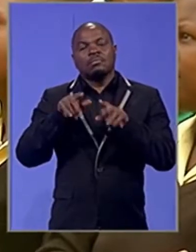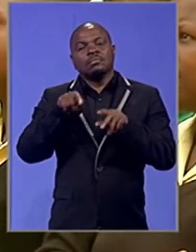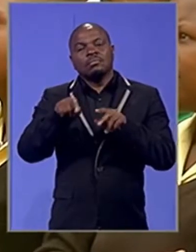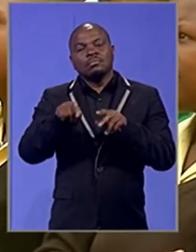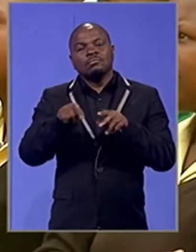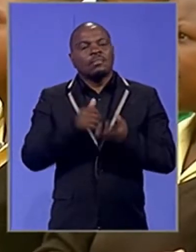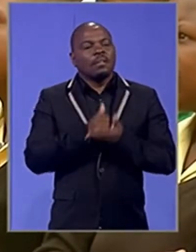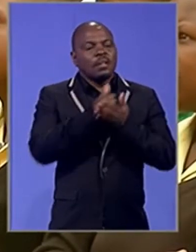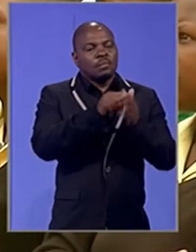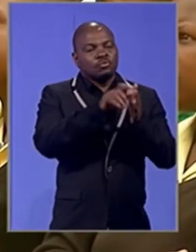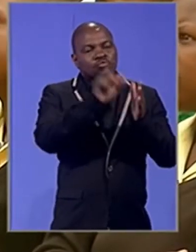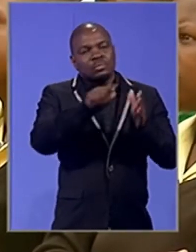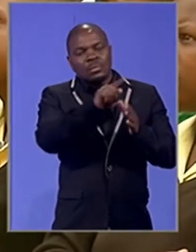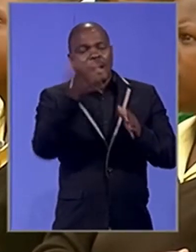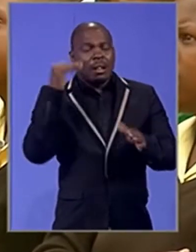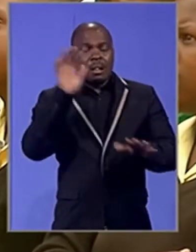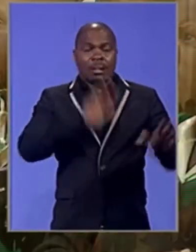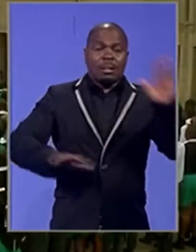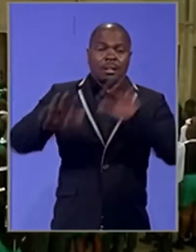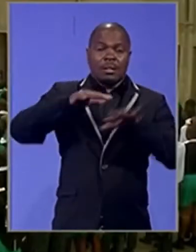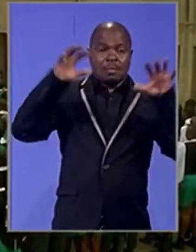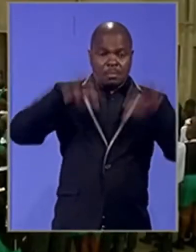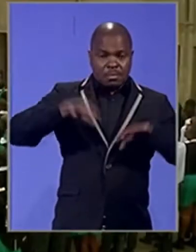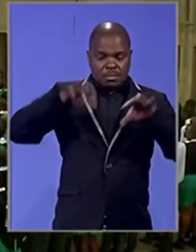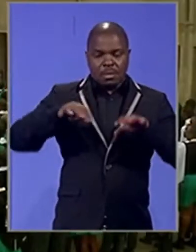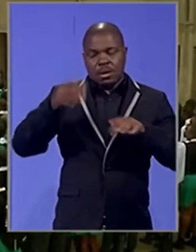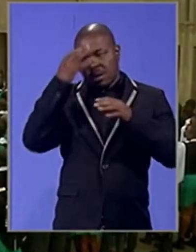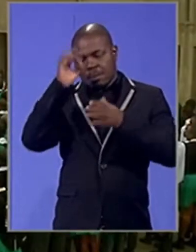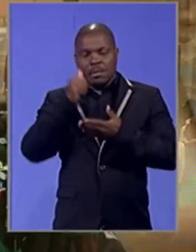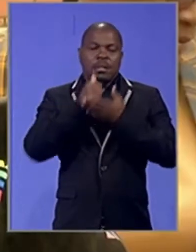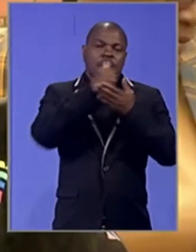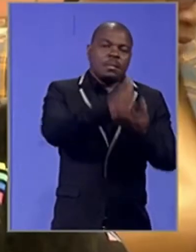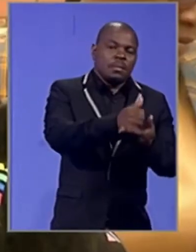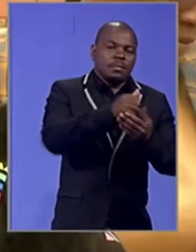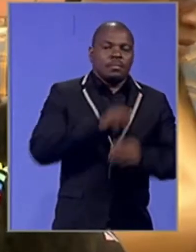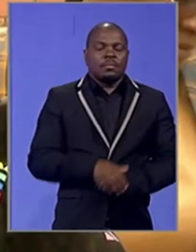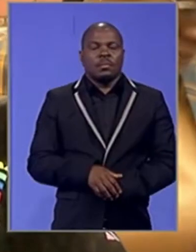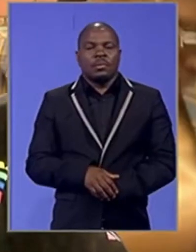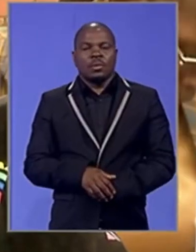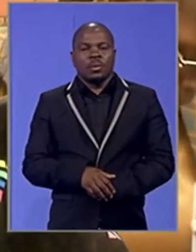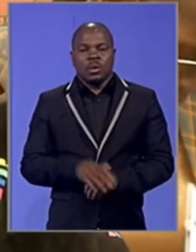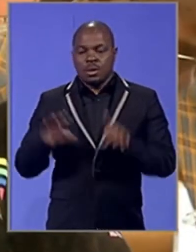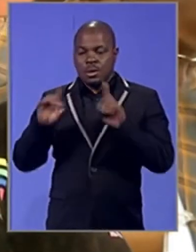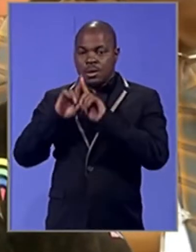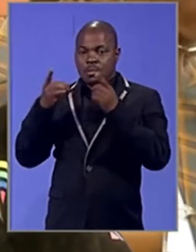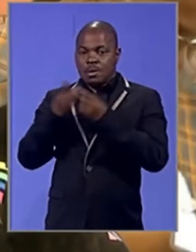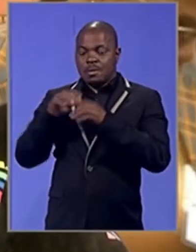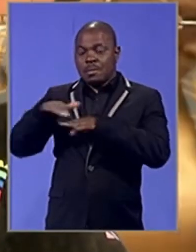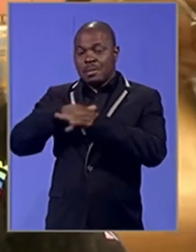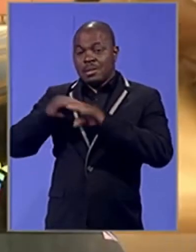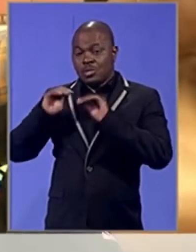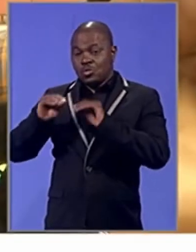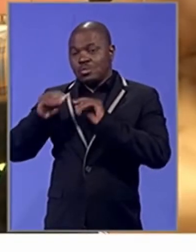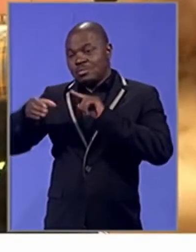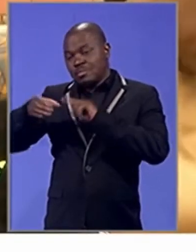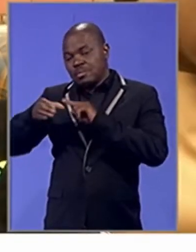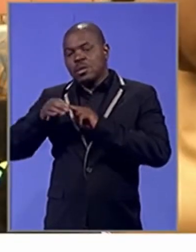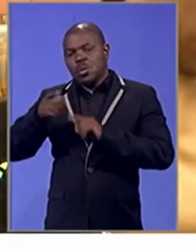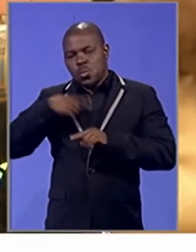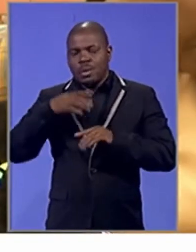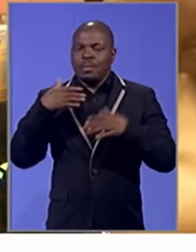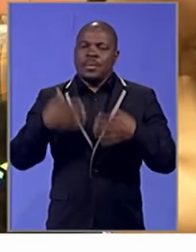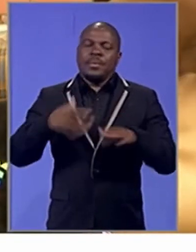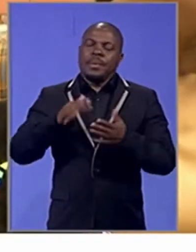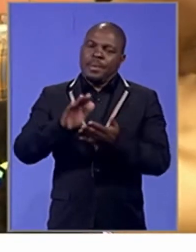ho barutwana ba dikolo tse ileng tsa thefulwa ke dikgohola ka Mmesa. As the Department of Basic Education, we are pleased about